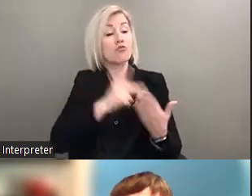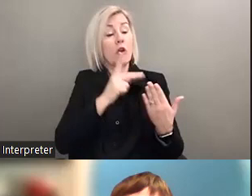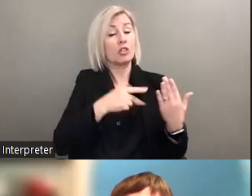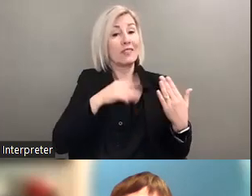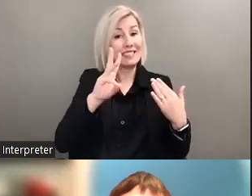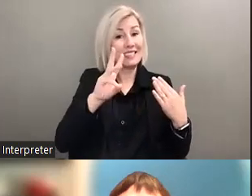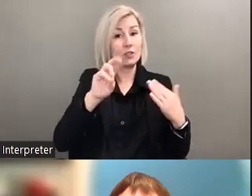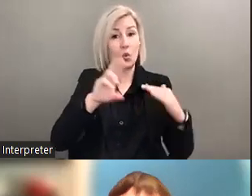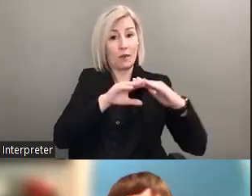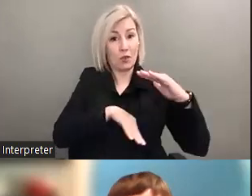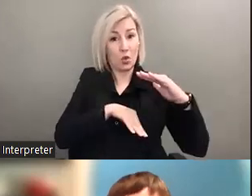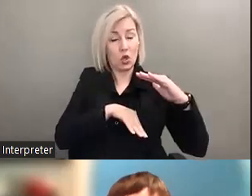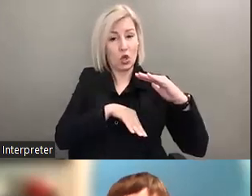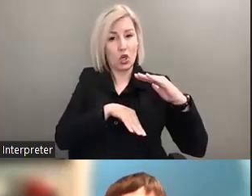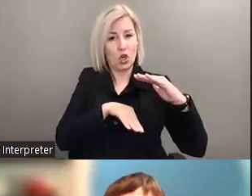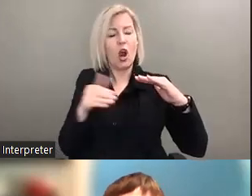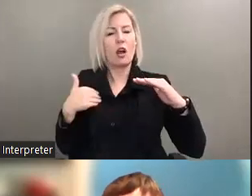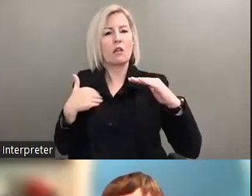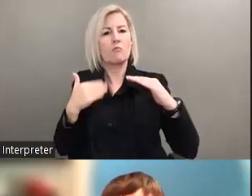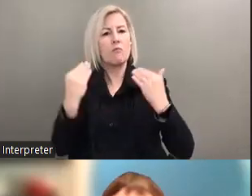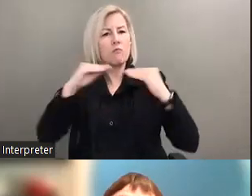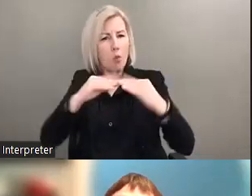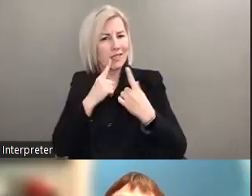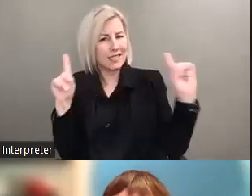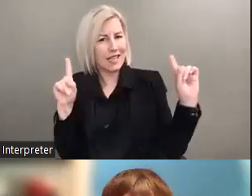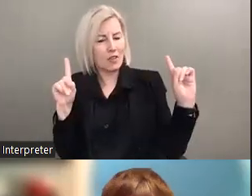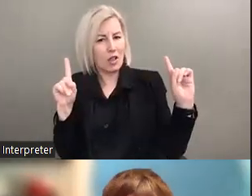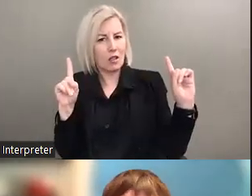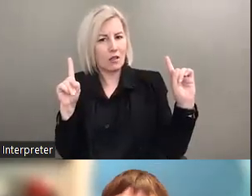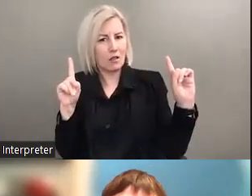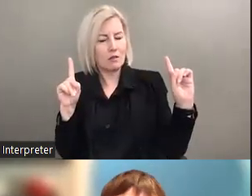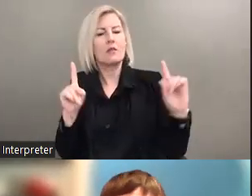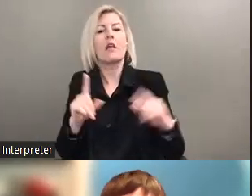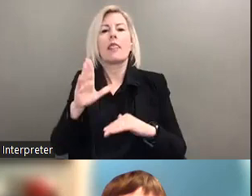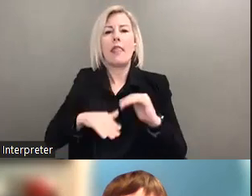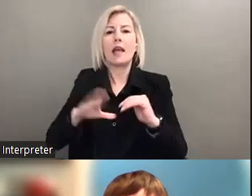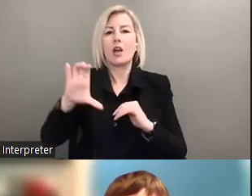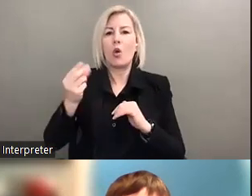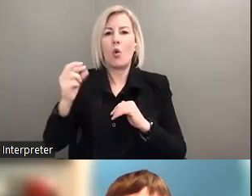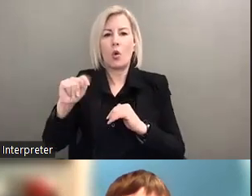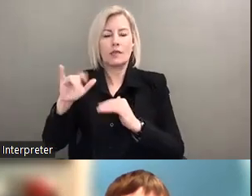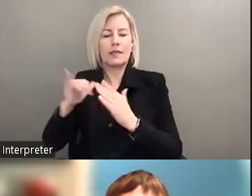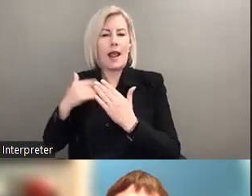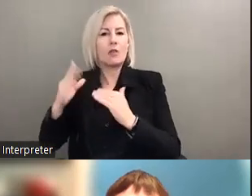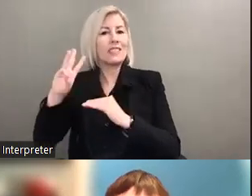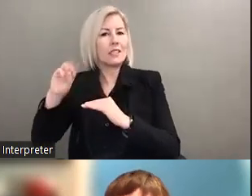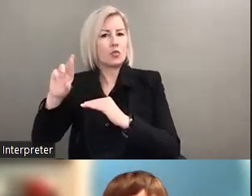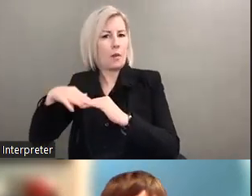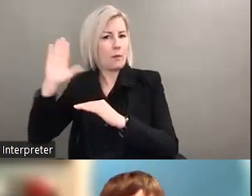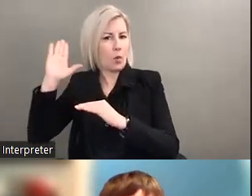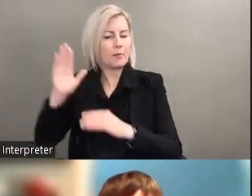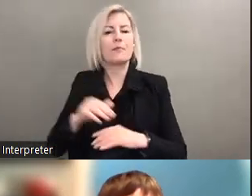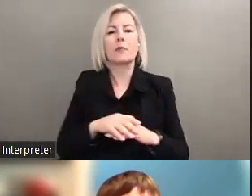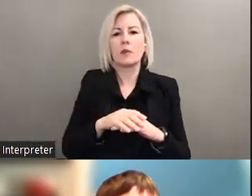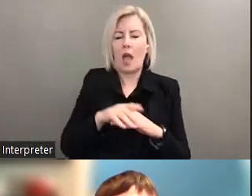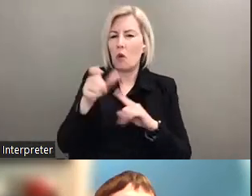fewer fare more strongly than than cohorts that go beyond that number. And I'll talk a little bit